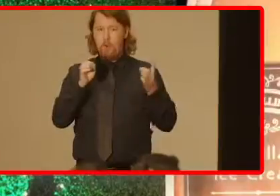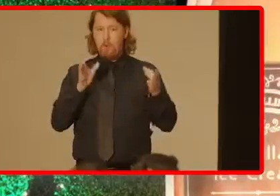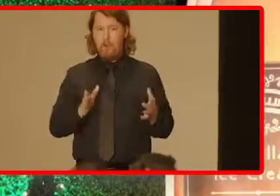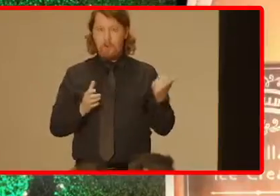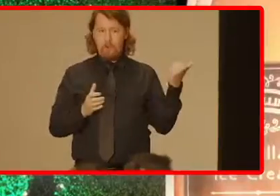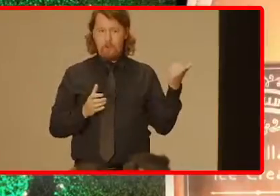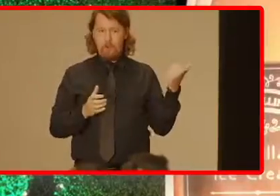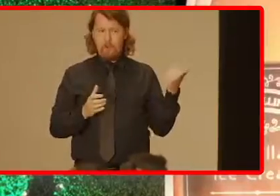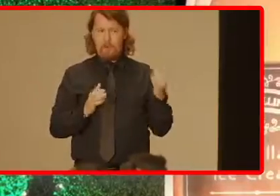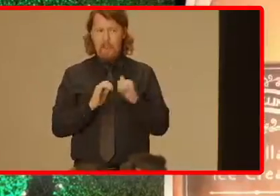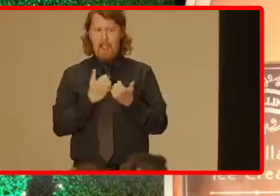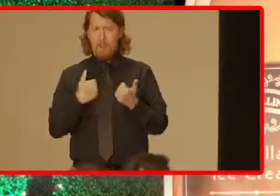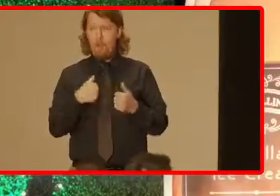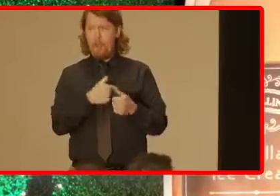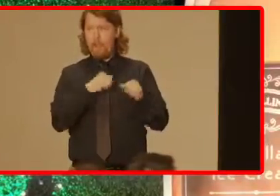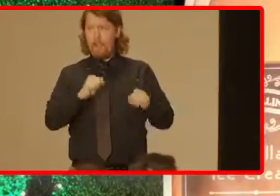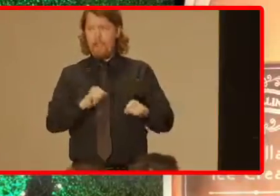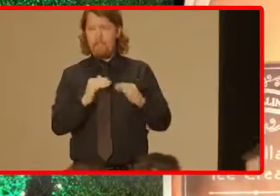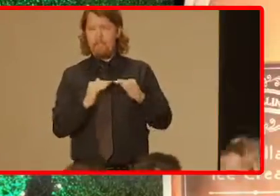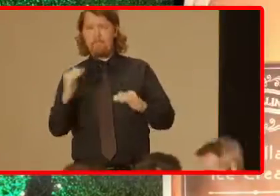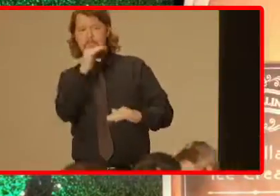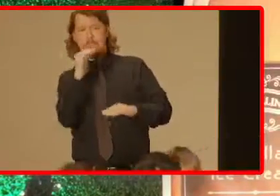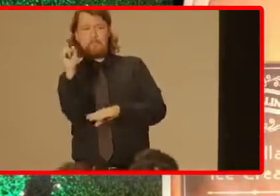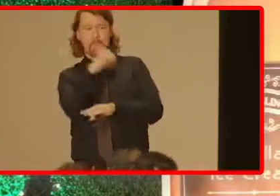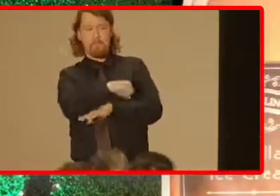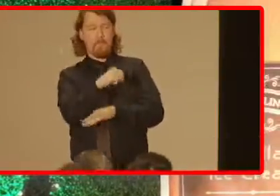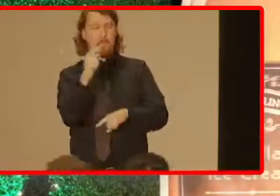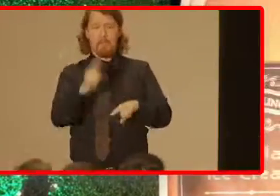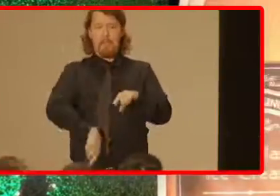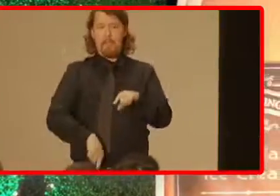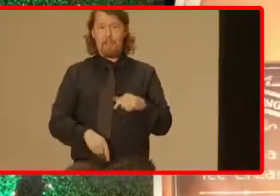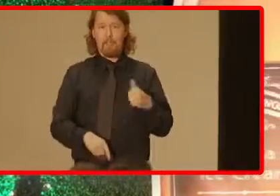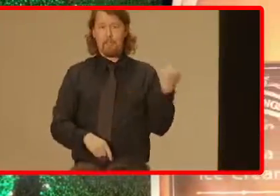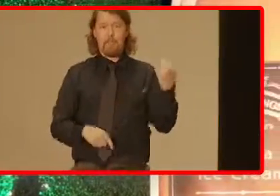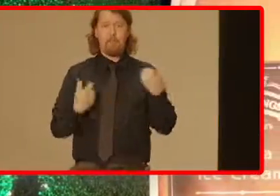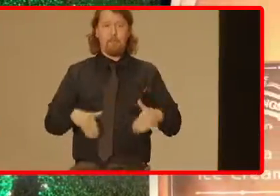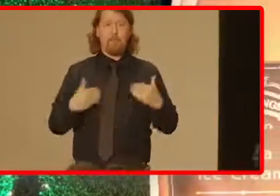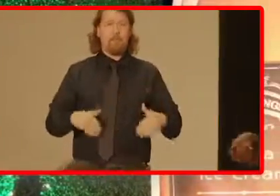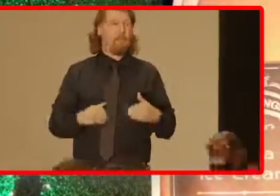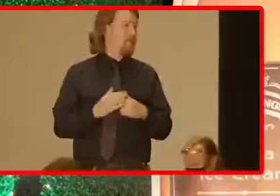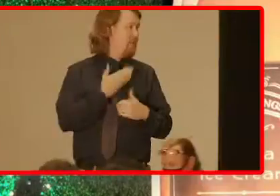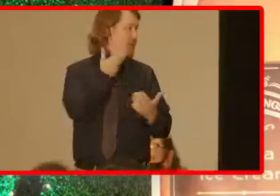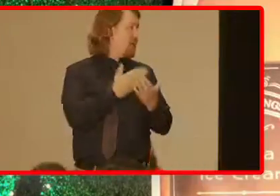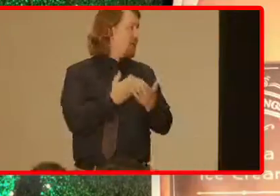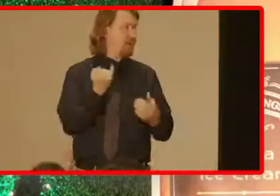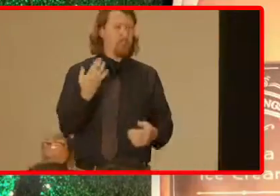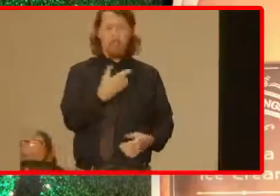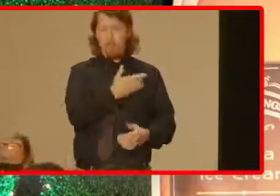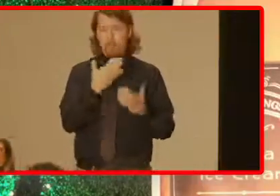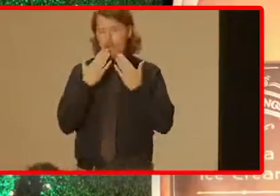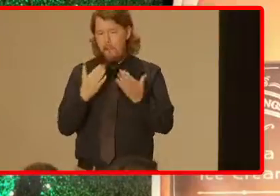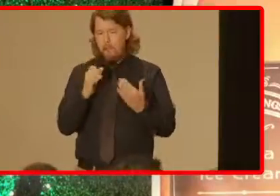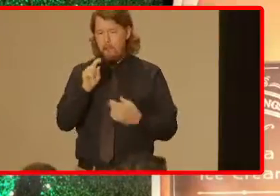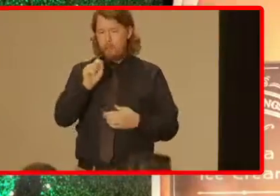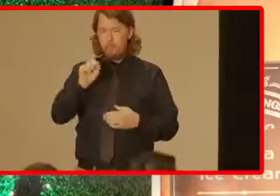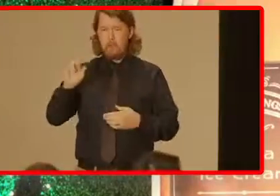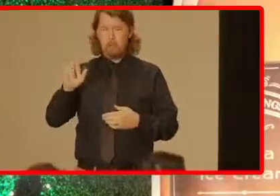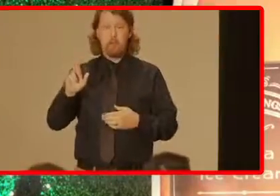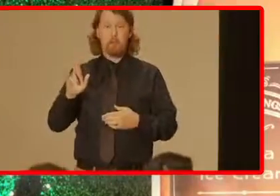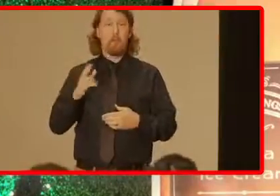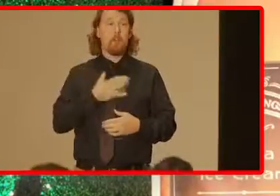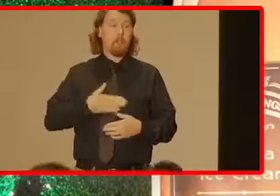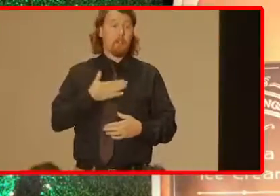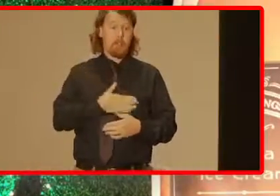we're going to top that. So she has set the bar high. So thank you, Star. Everyone, please